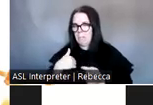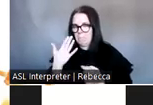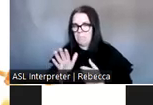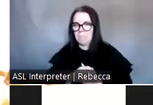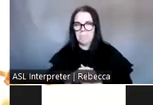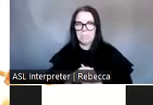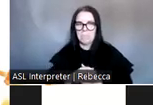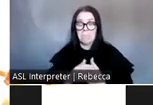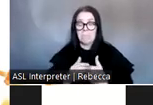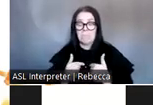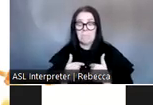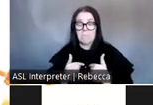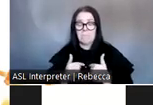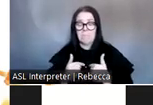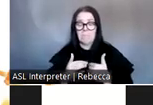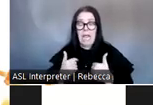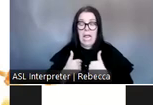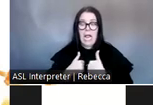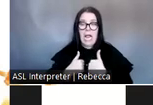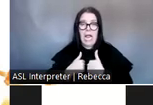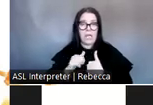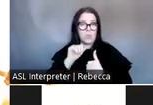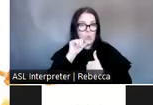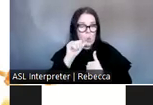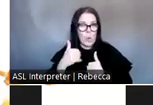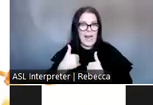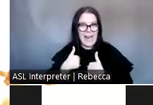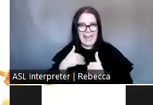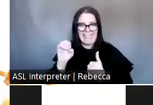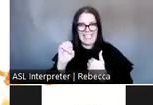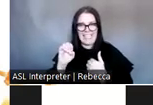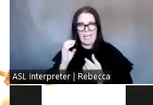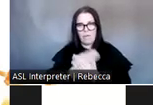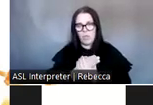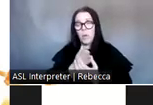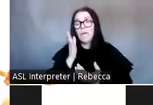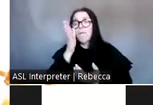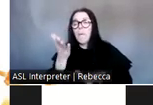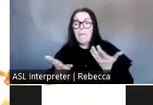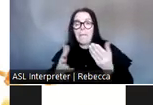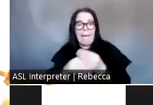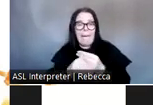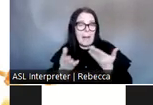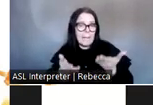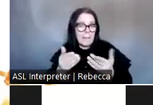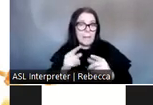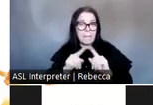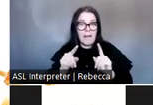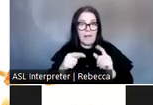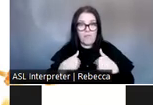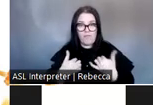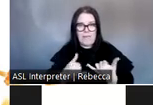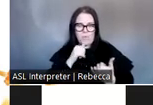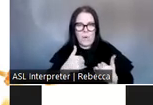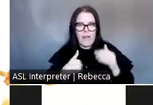I myself am not, I don't have a digital wallet. I don't have an e-portfolio. I probably will at some point, but I'm